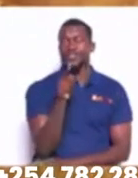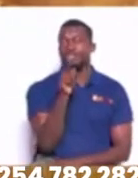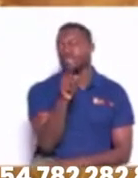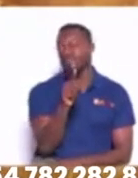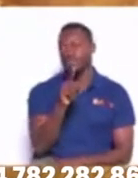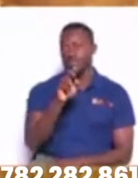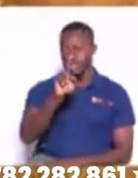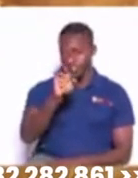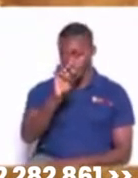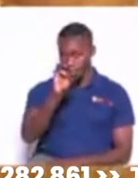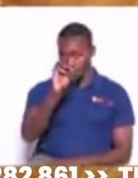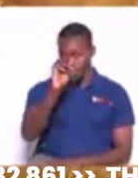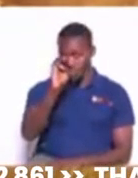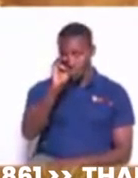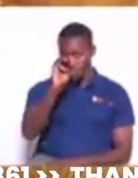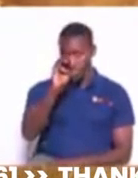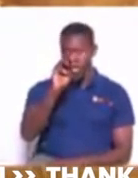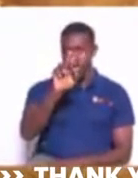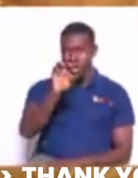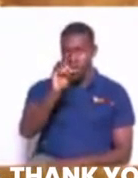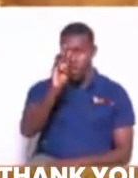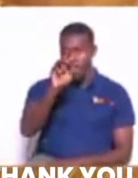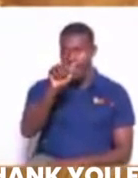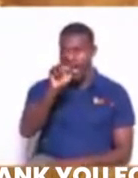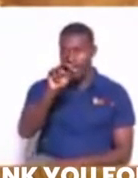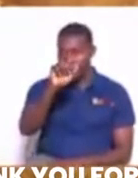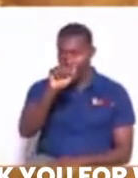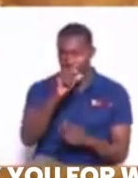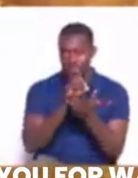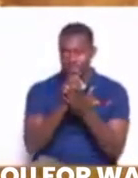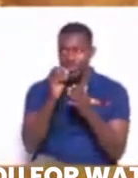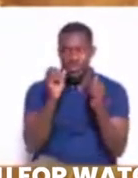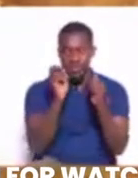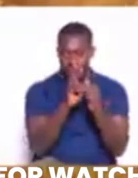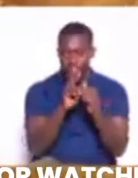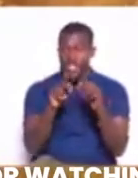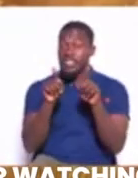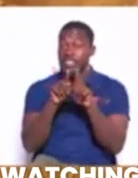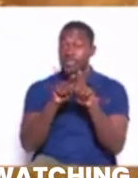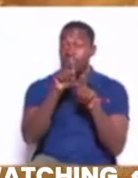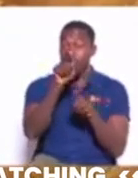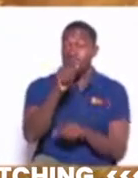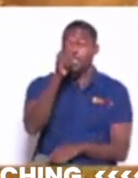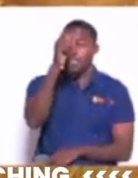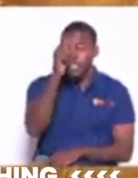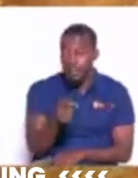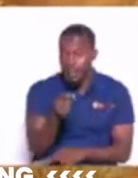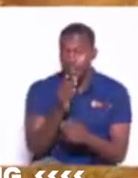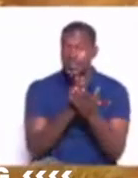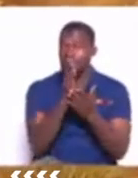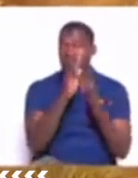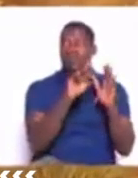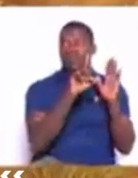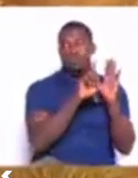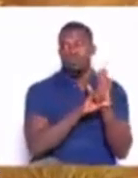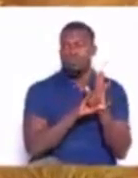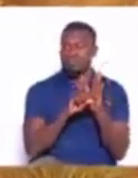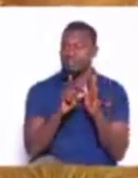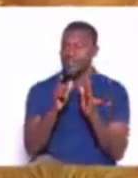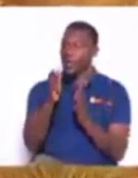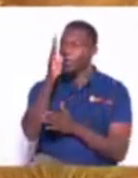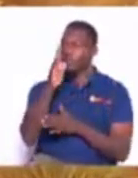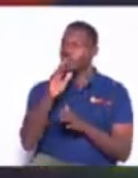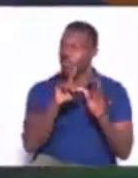So speak and so do, as you will be judged by the law of liberty. So God's